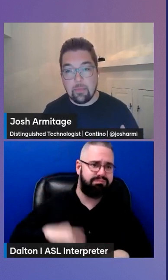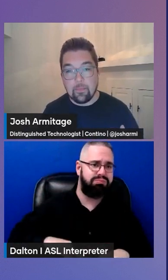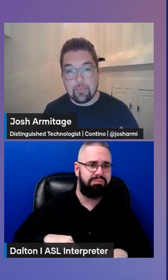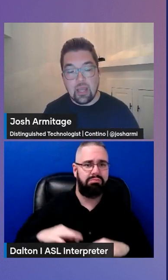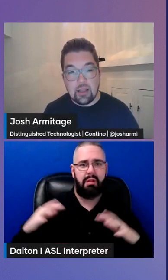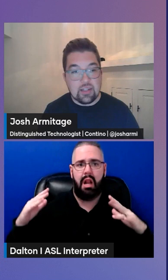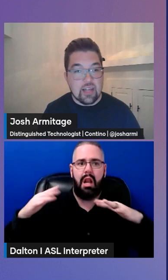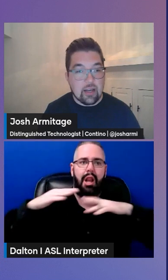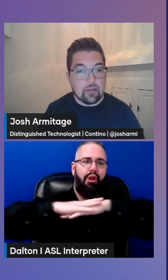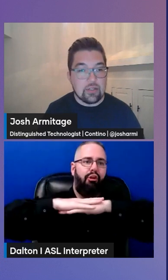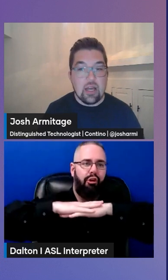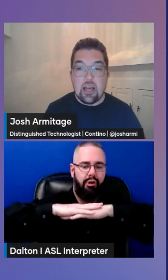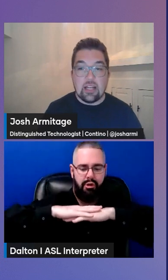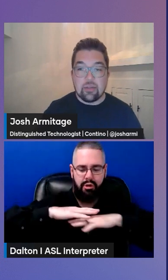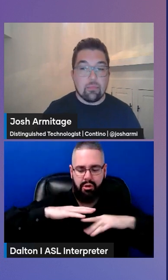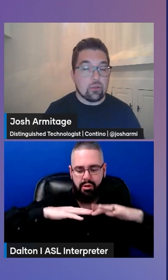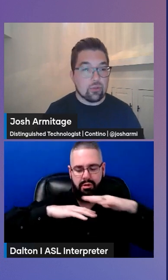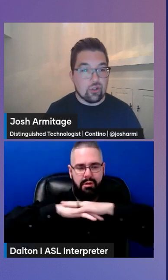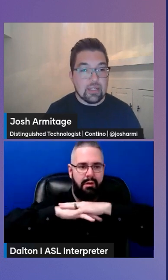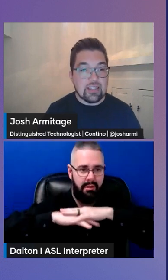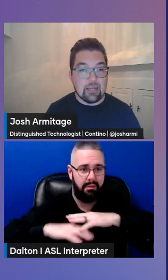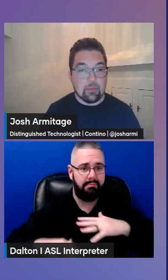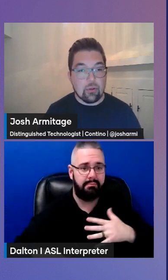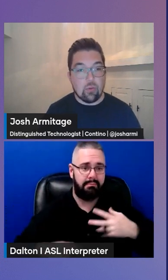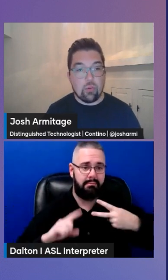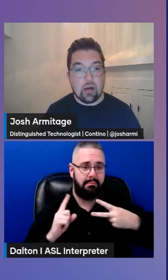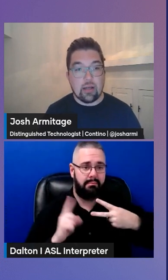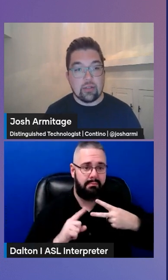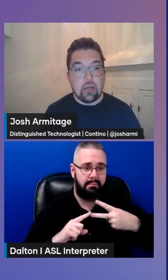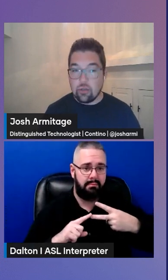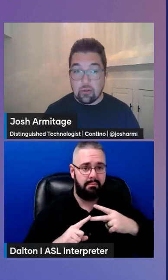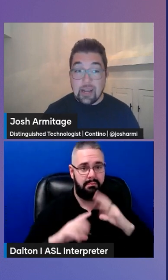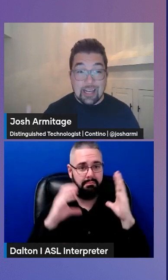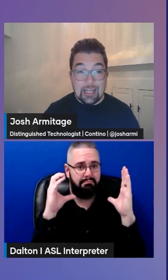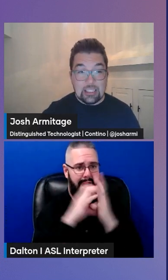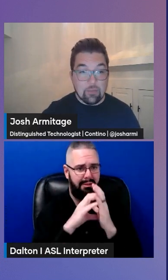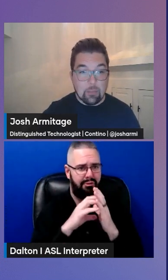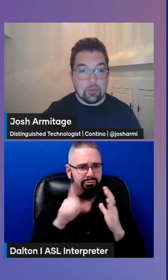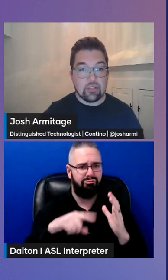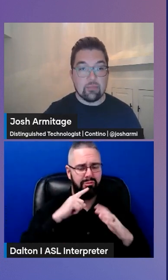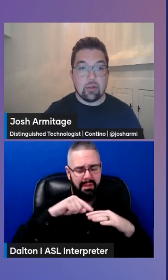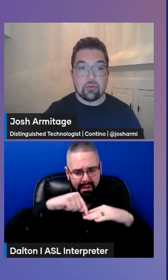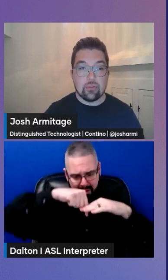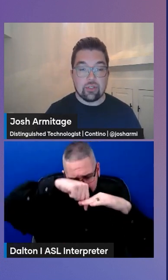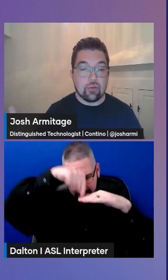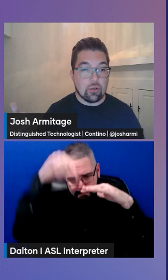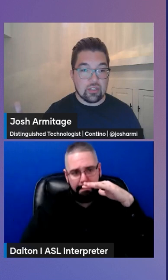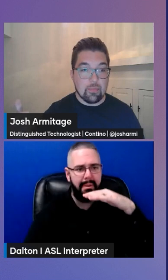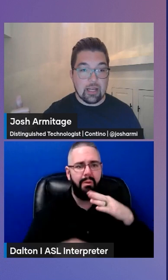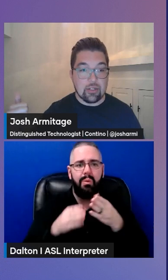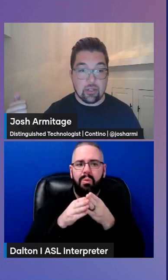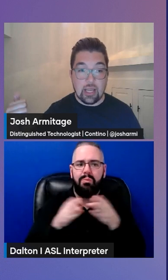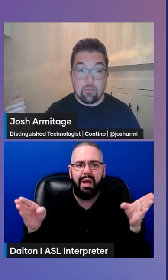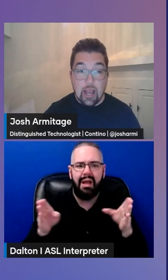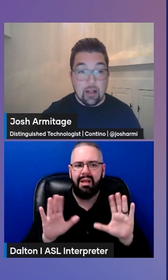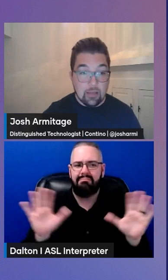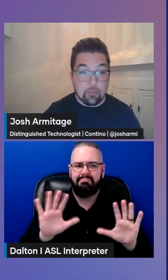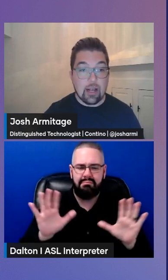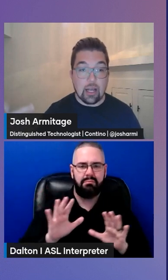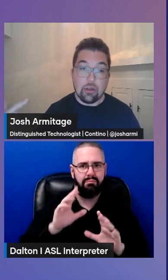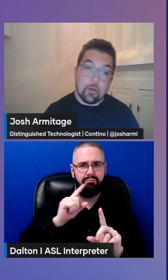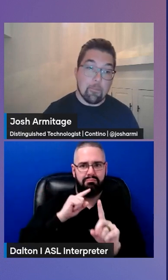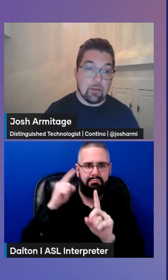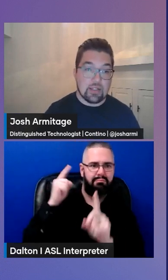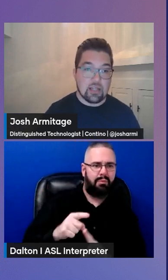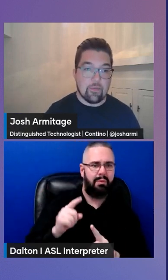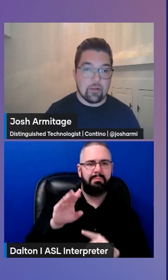top. And the second is that modules should be deep, not wide. You want to make it easy for people to use the modules. You want to make it so they rarely break